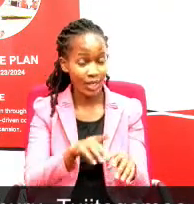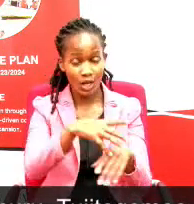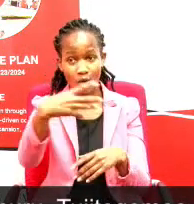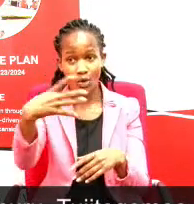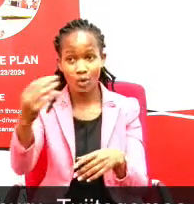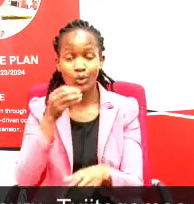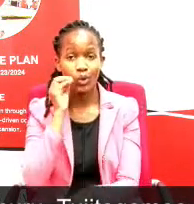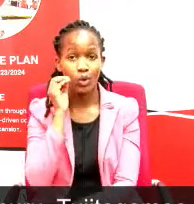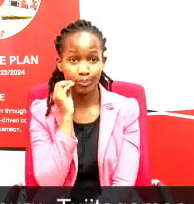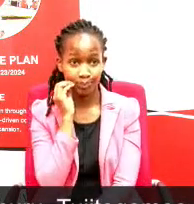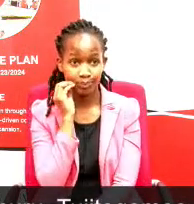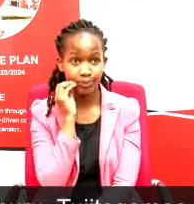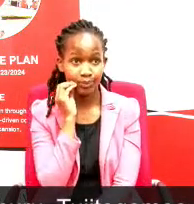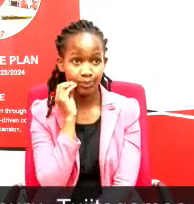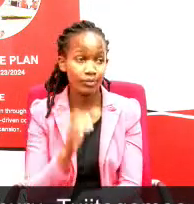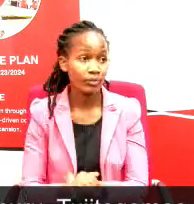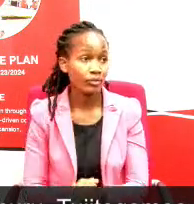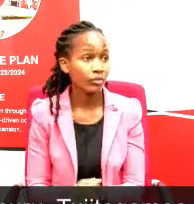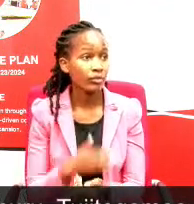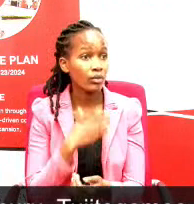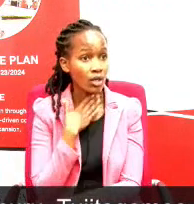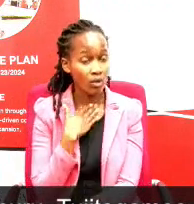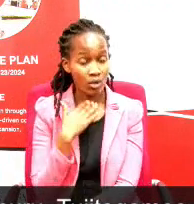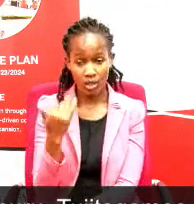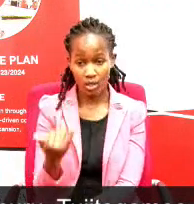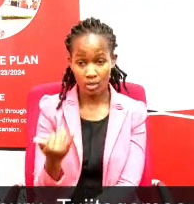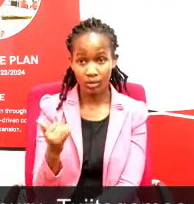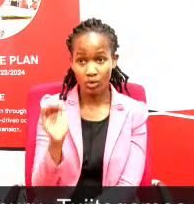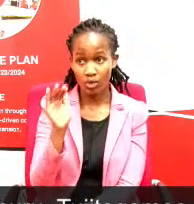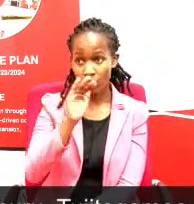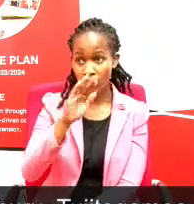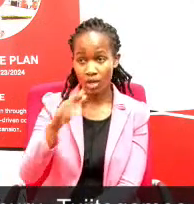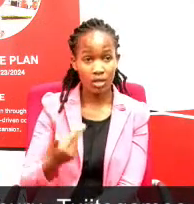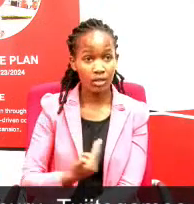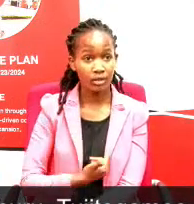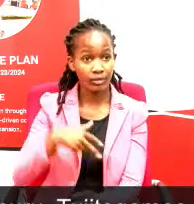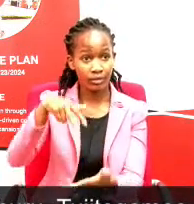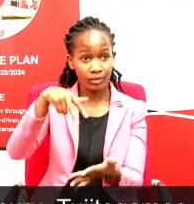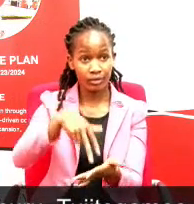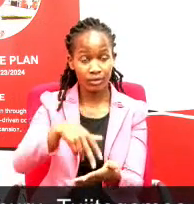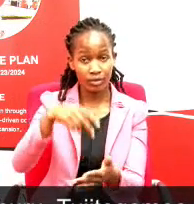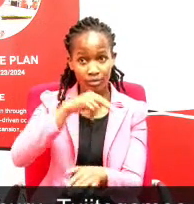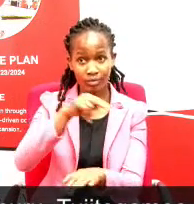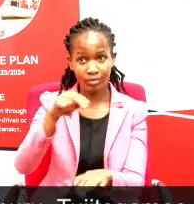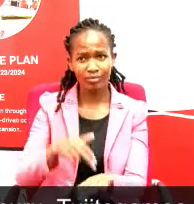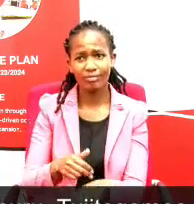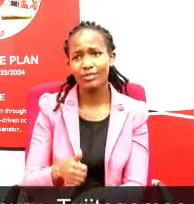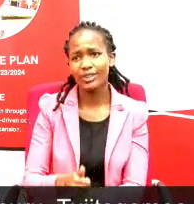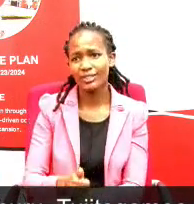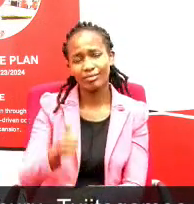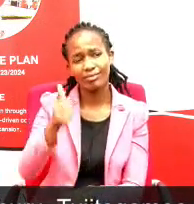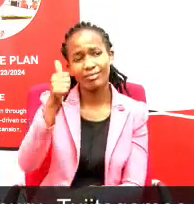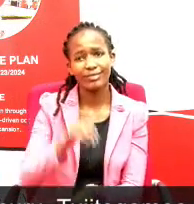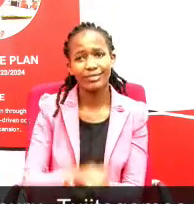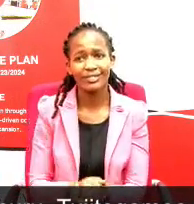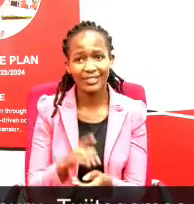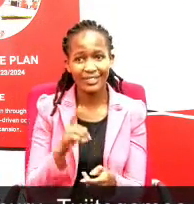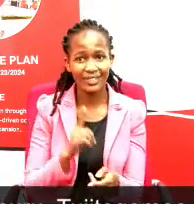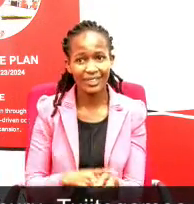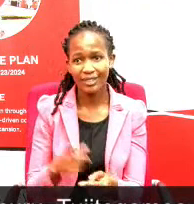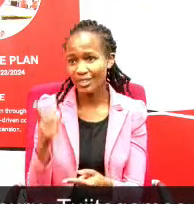depart. I would like to now ask us to be upstanding for the national anthem as we